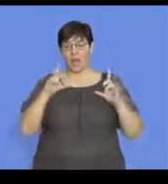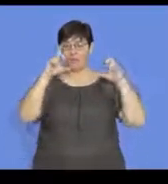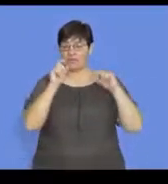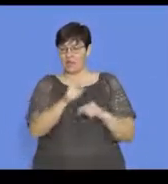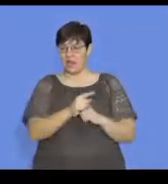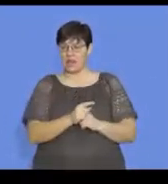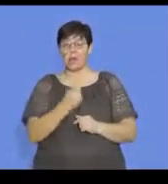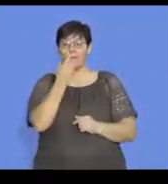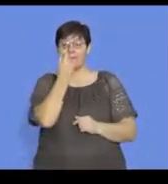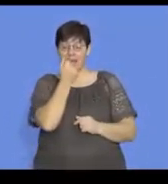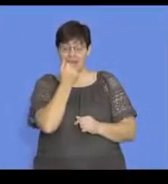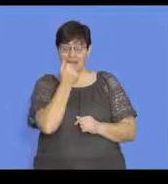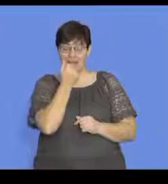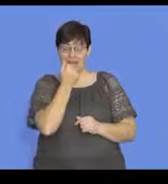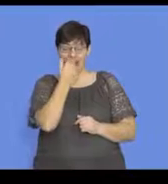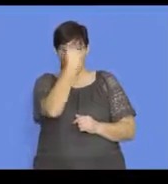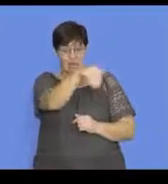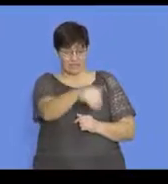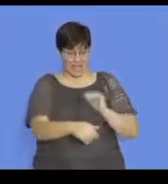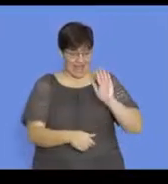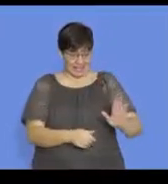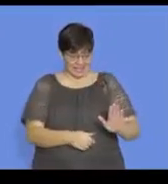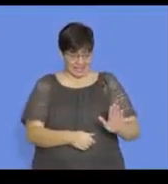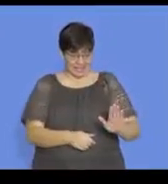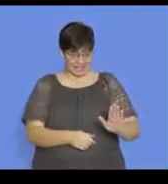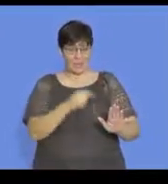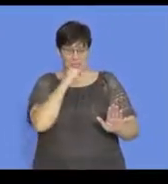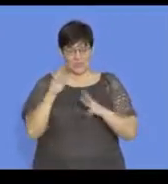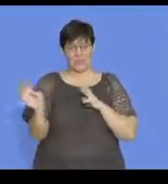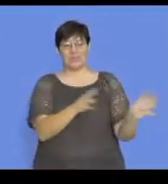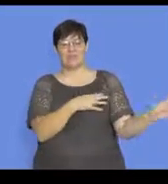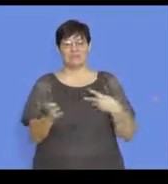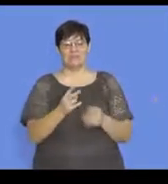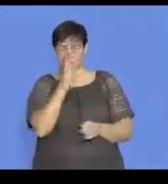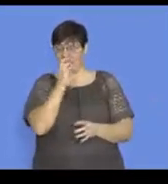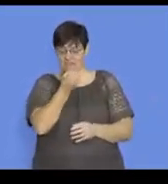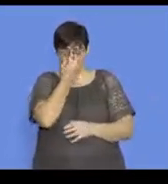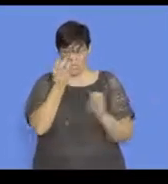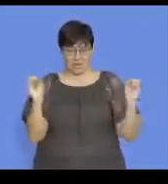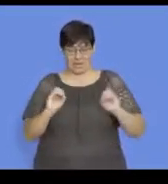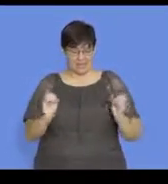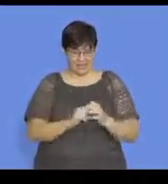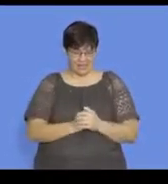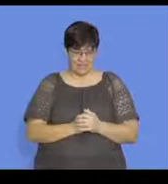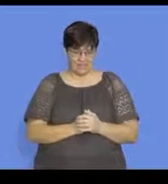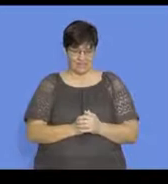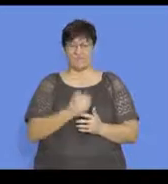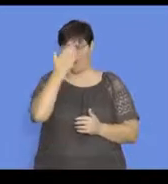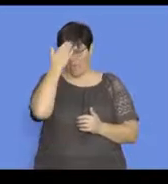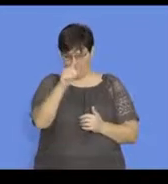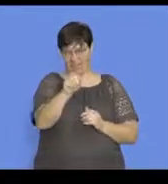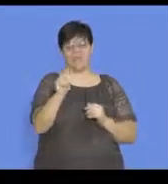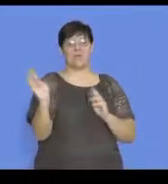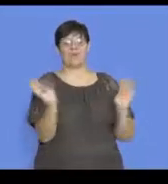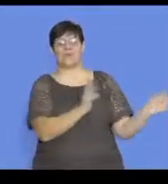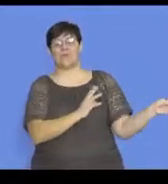male anthers are hanging outside, you don't see any flowers anywhere really, then you can identify it as